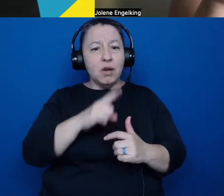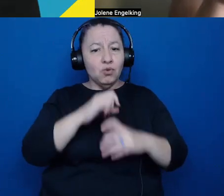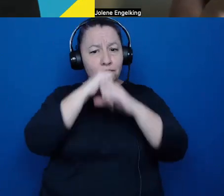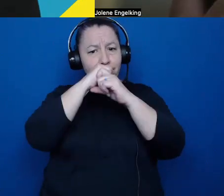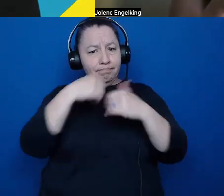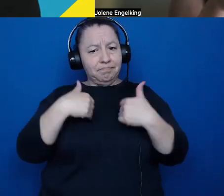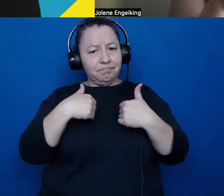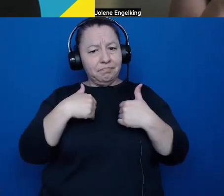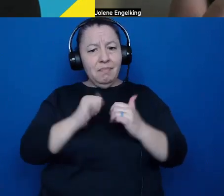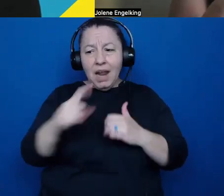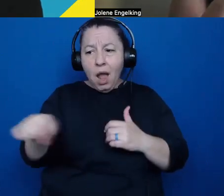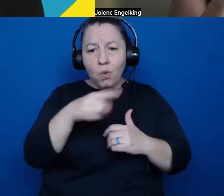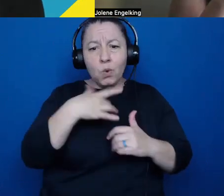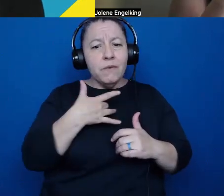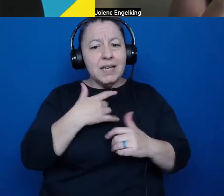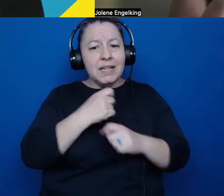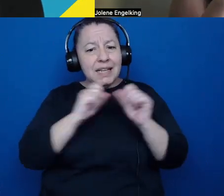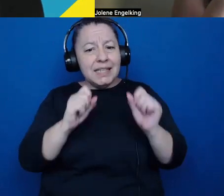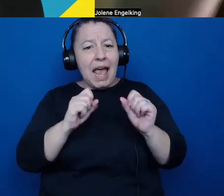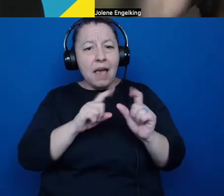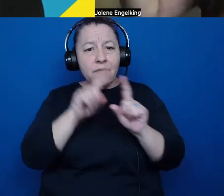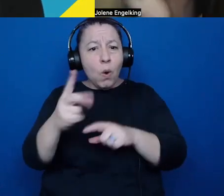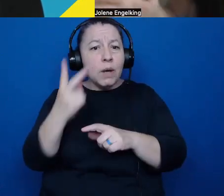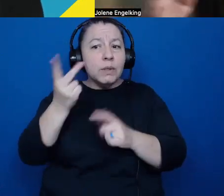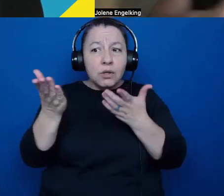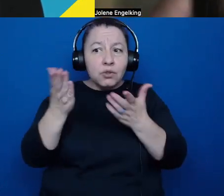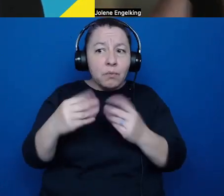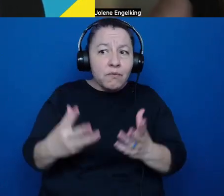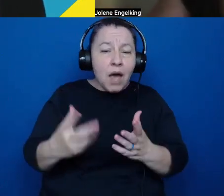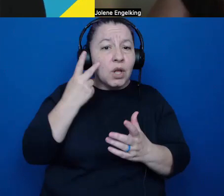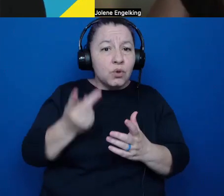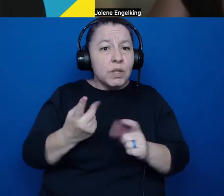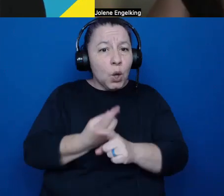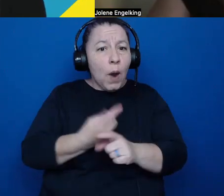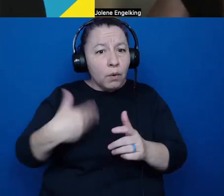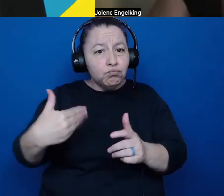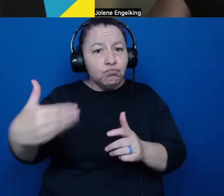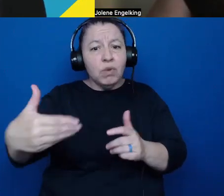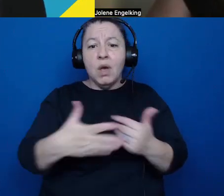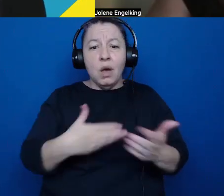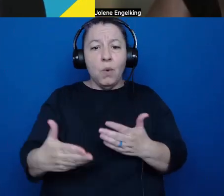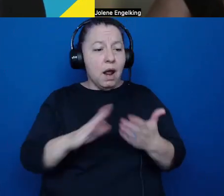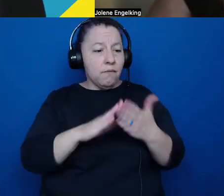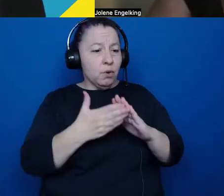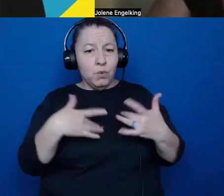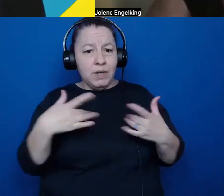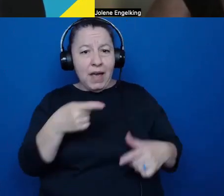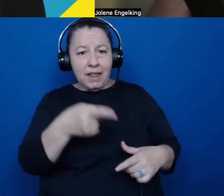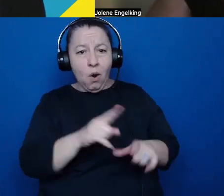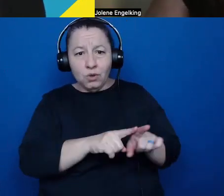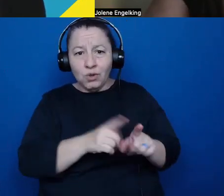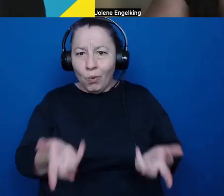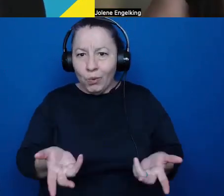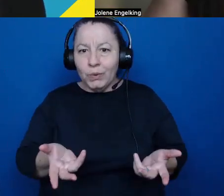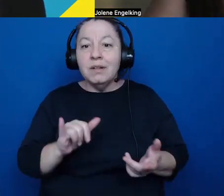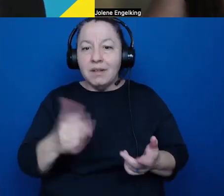are you feeling safe seeing a service provider who you see on a regular basis at whatever sort of, community event, right? And so that's why sometimes